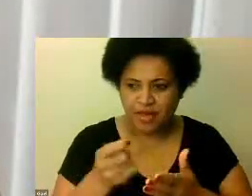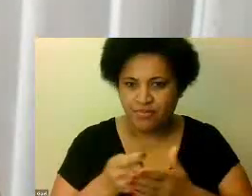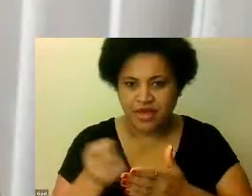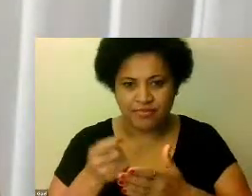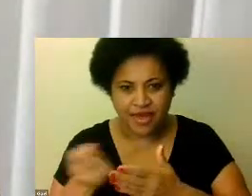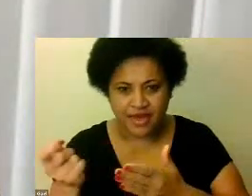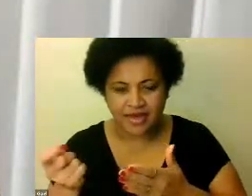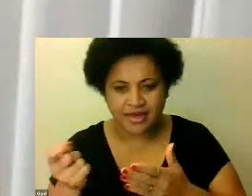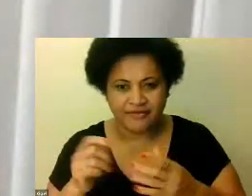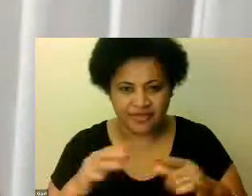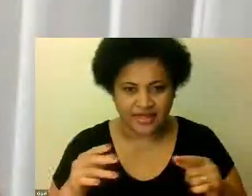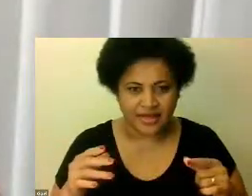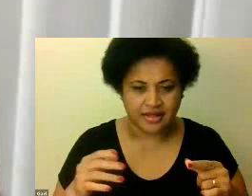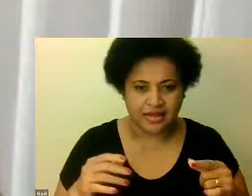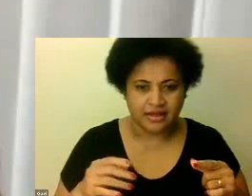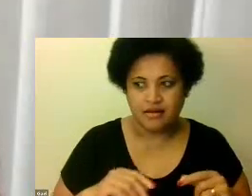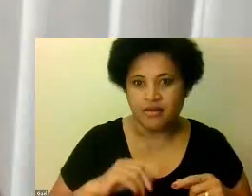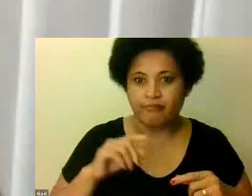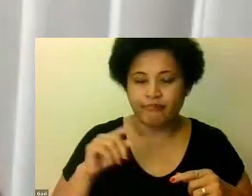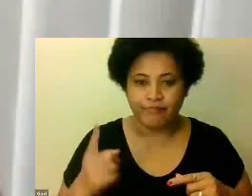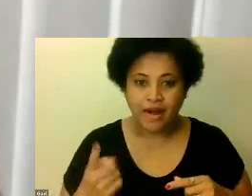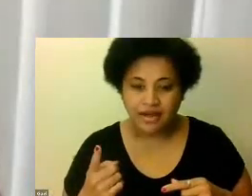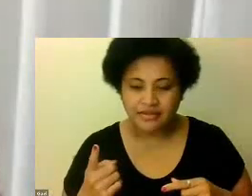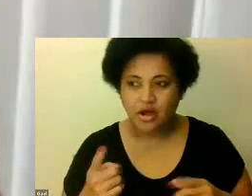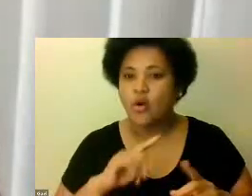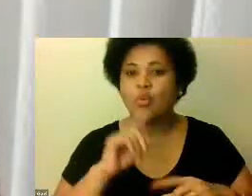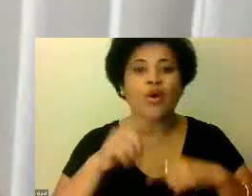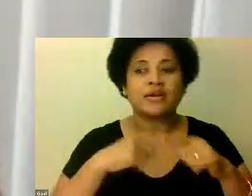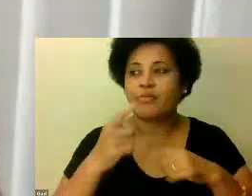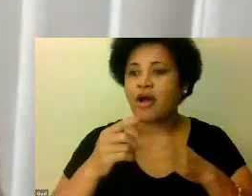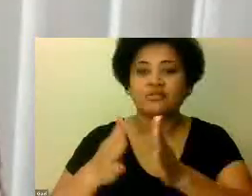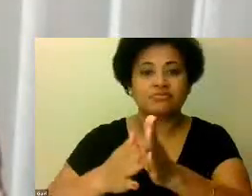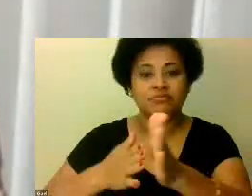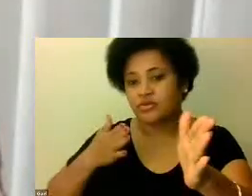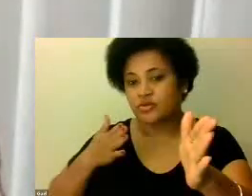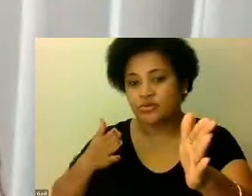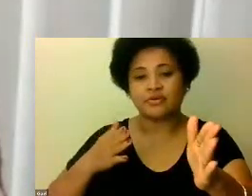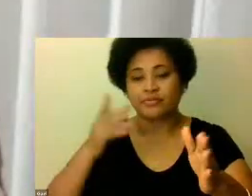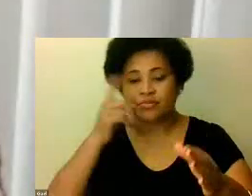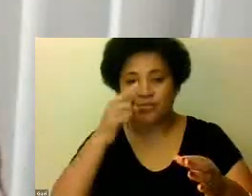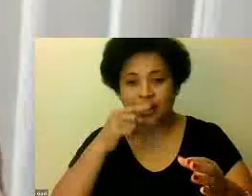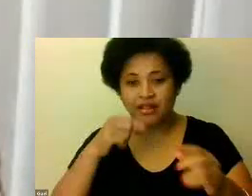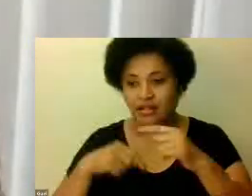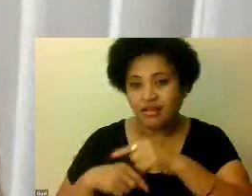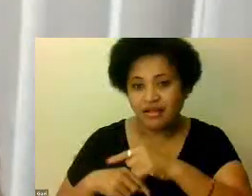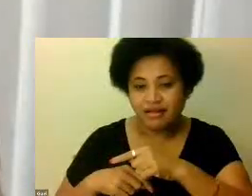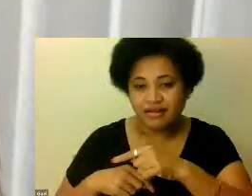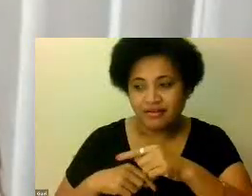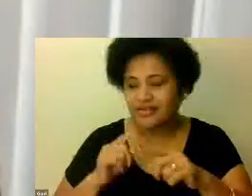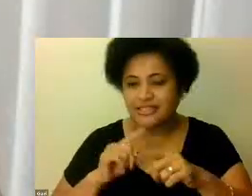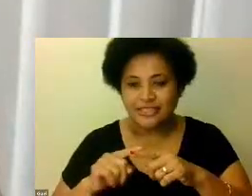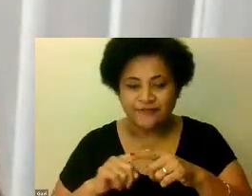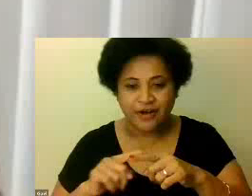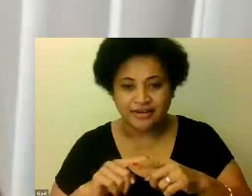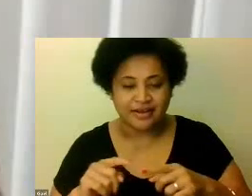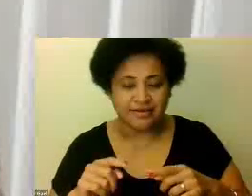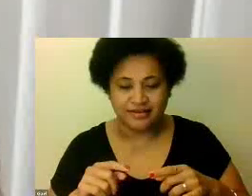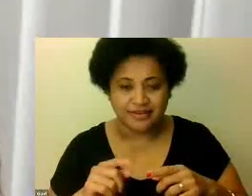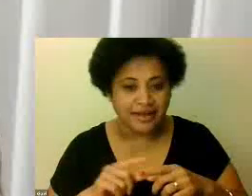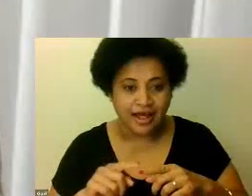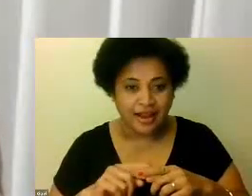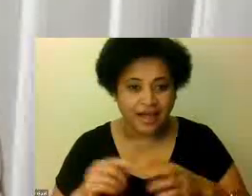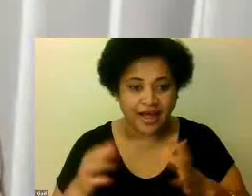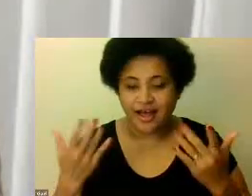capacities play a huge role. And, you know, who are the people who are left behind in that space? Women, people of color, migrant workers, and, you know, your